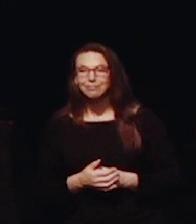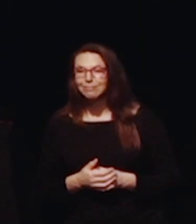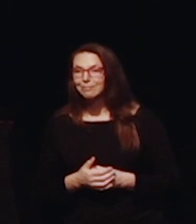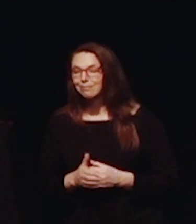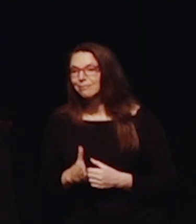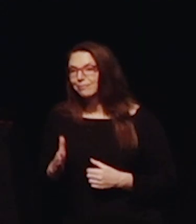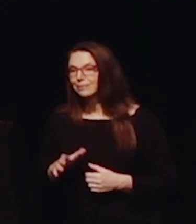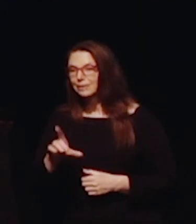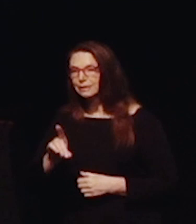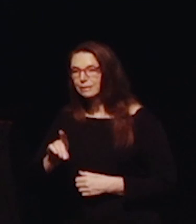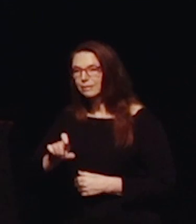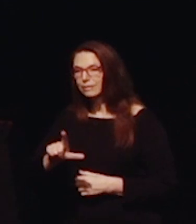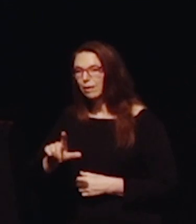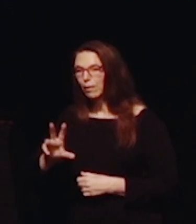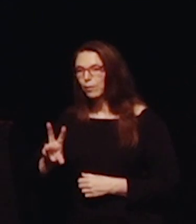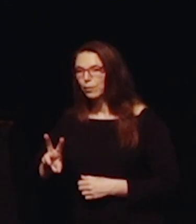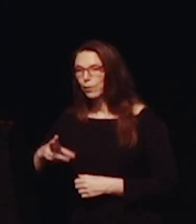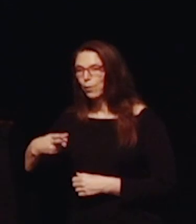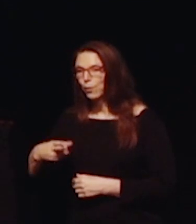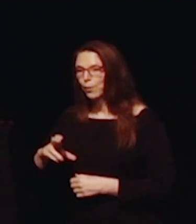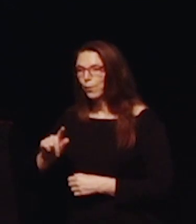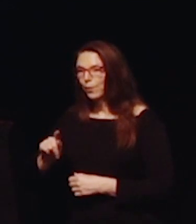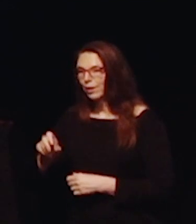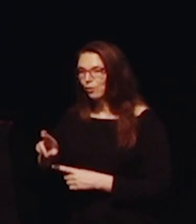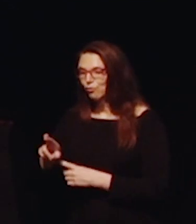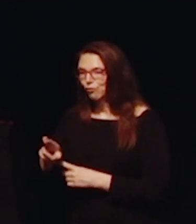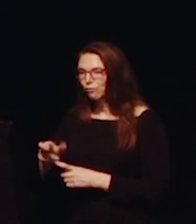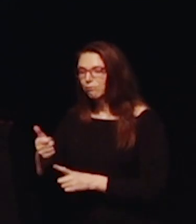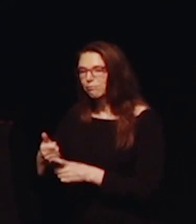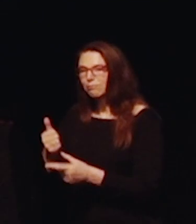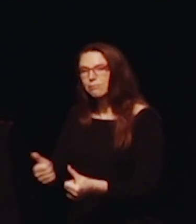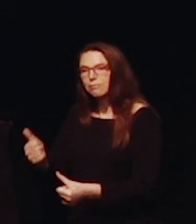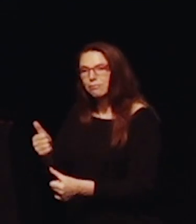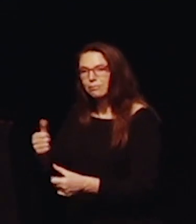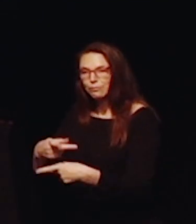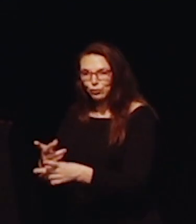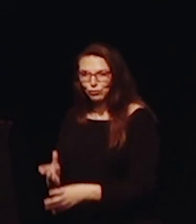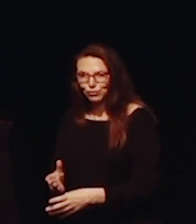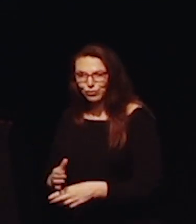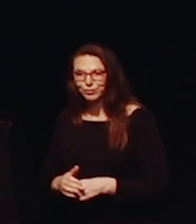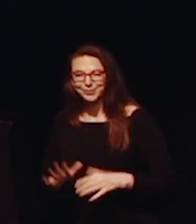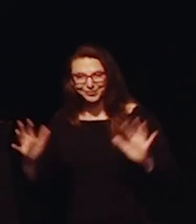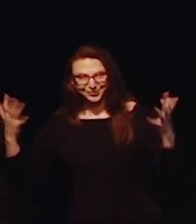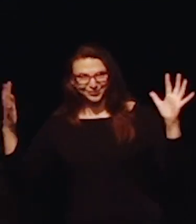Next, we have Del Whetter, the executive producer.